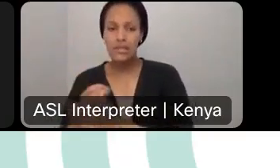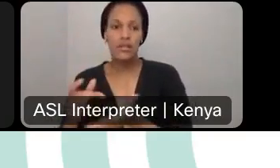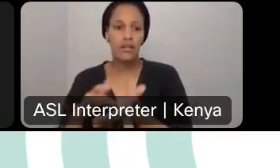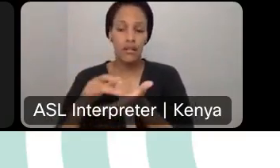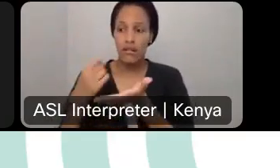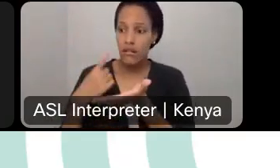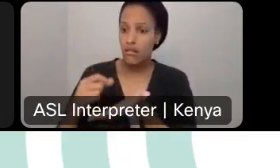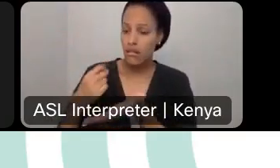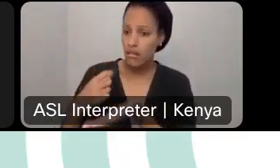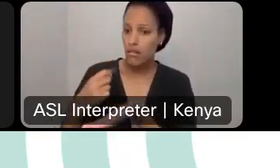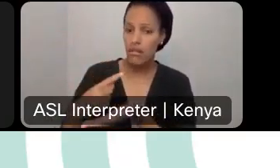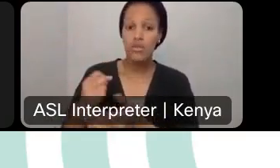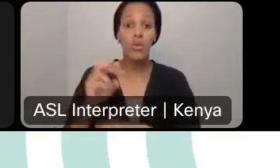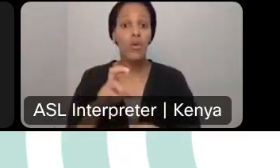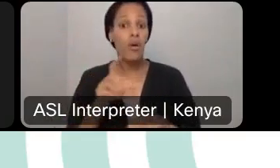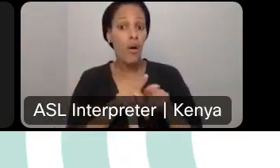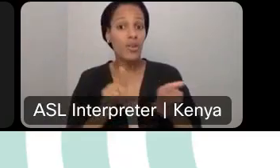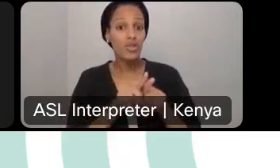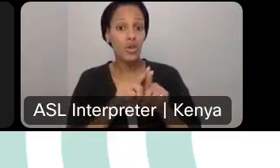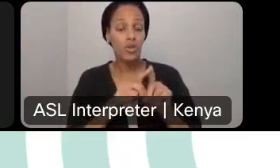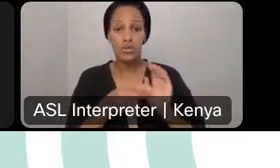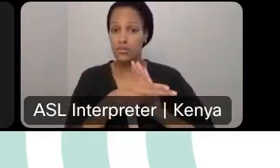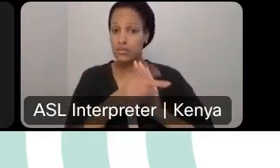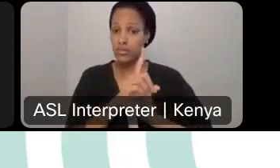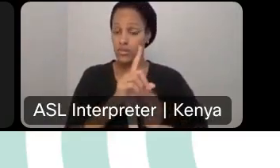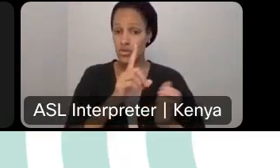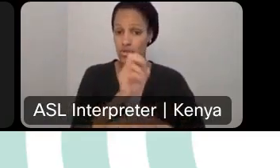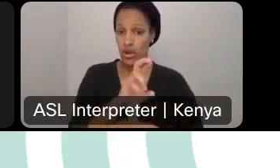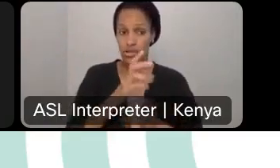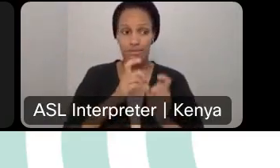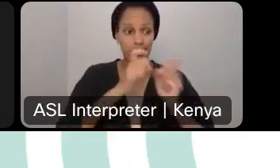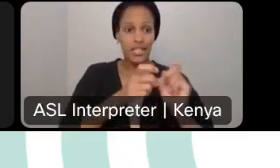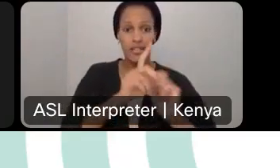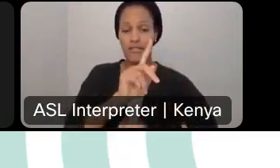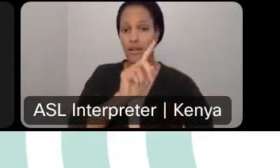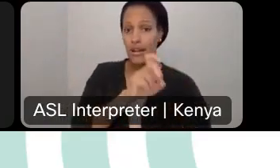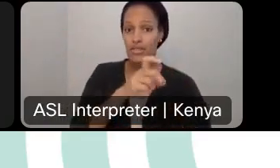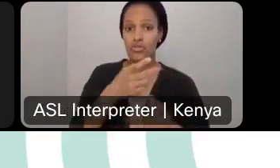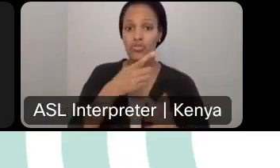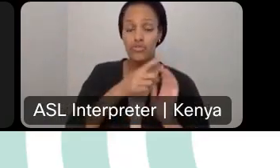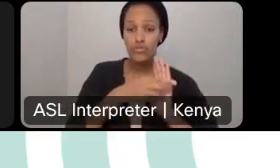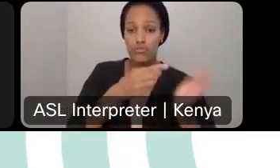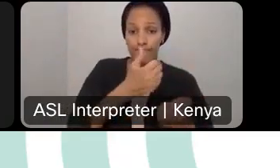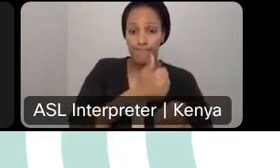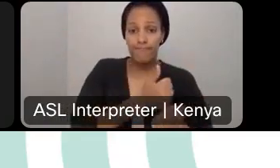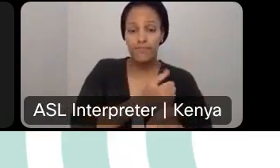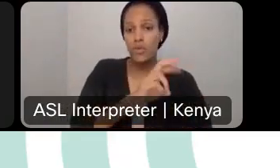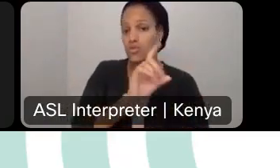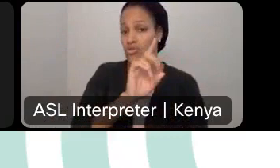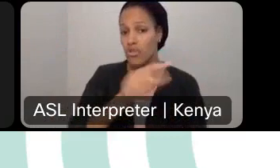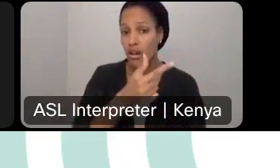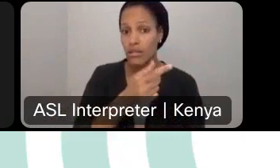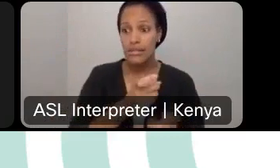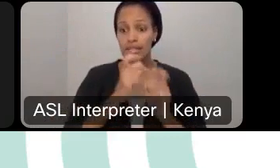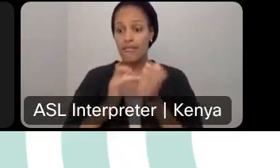effect of prescribed drugs. Physical health conditions affecting the brain such as